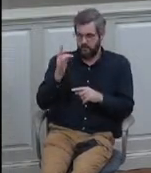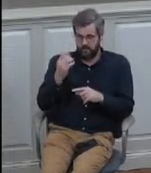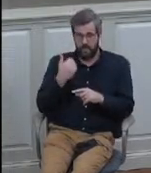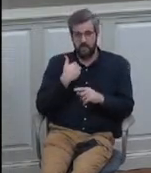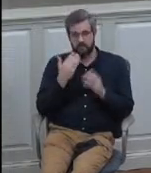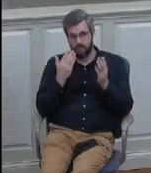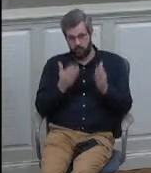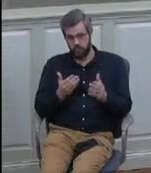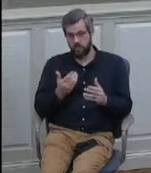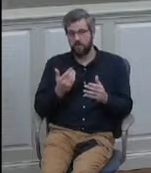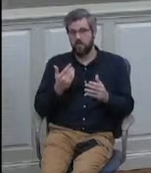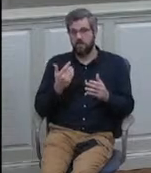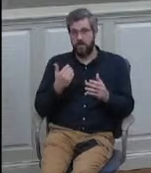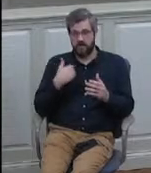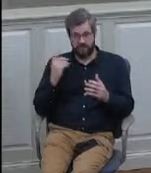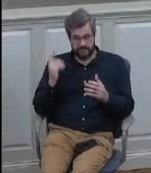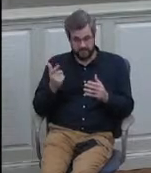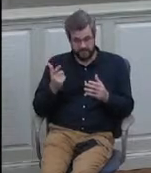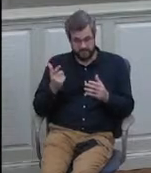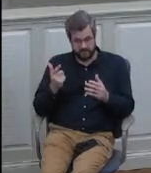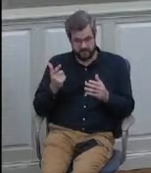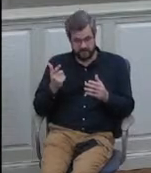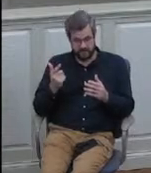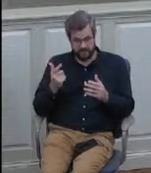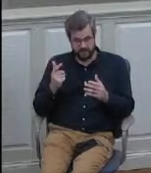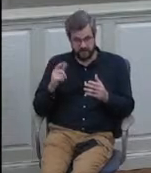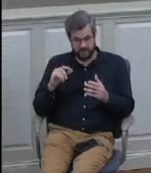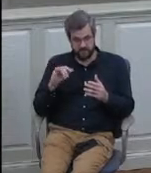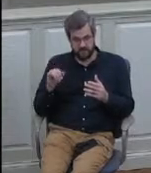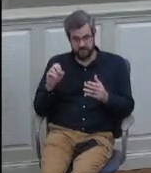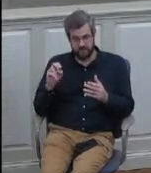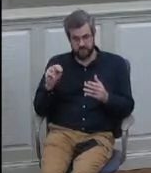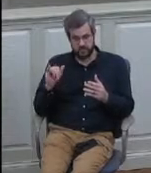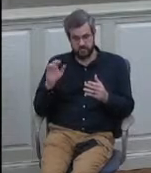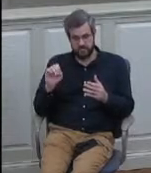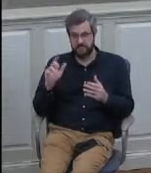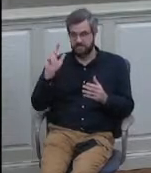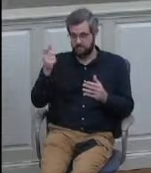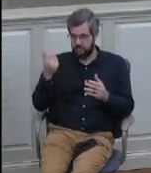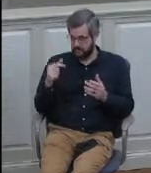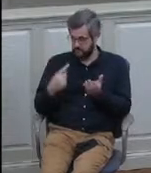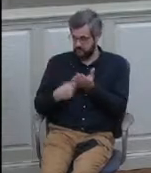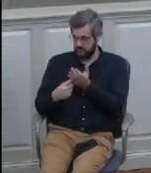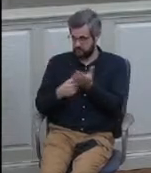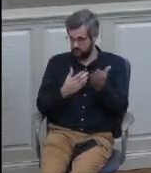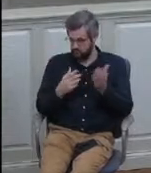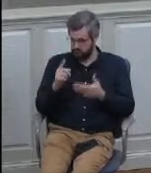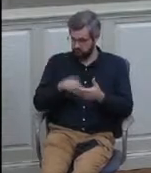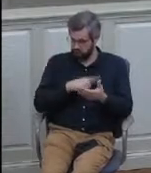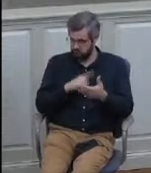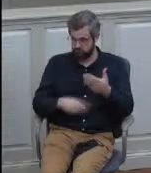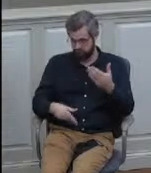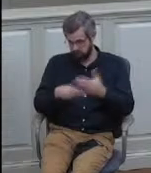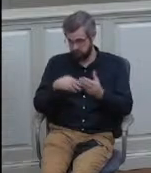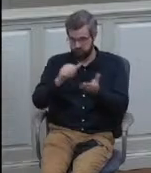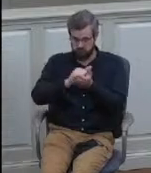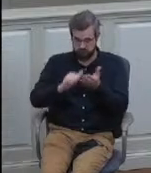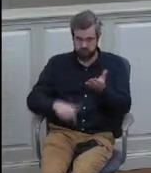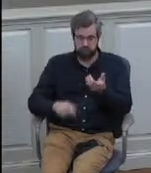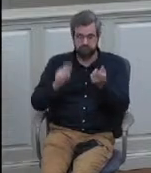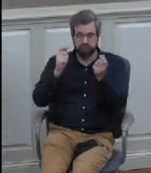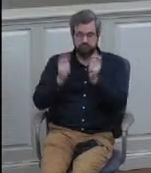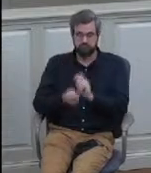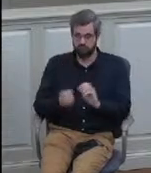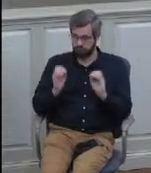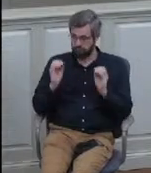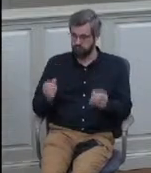to approve both minutes. Do I hear a second? Second. Second. Any discussion, corrections, additions?